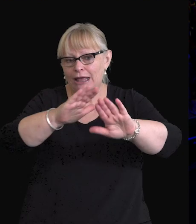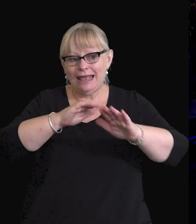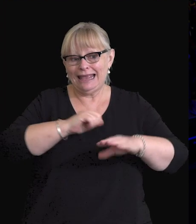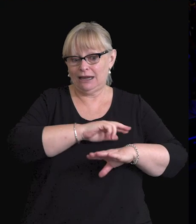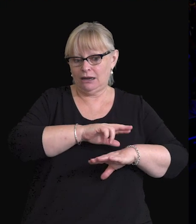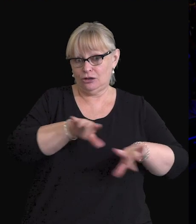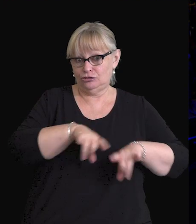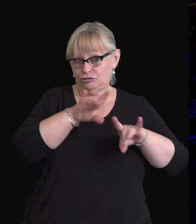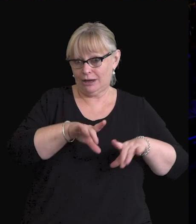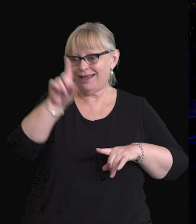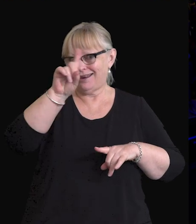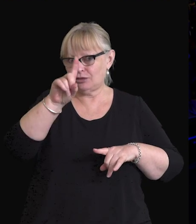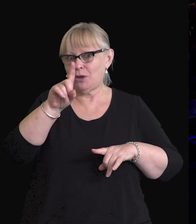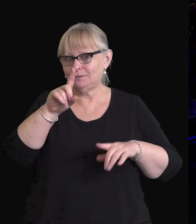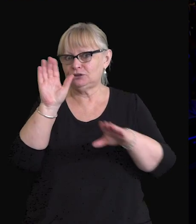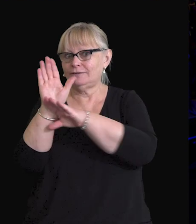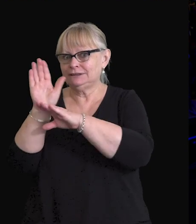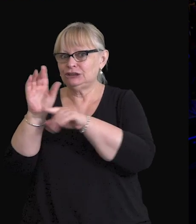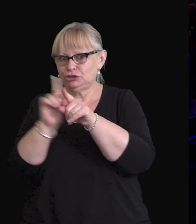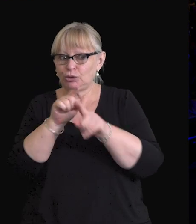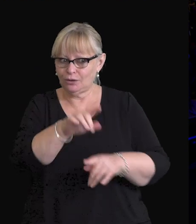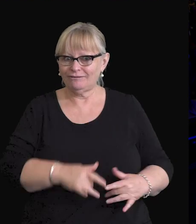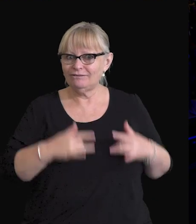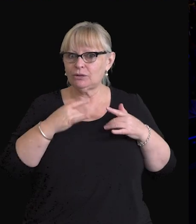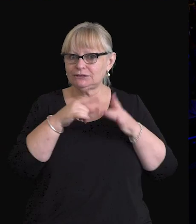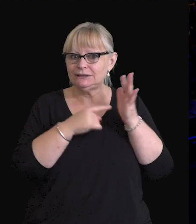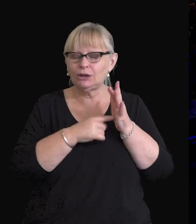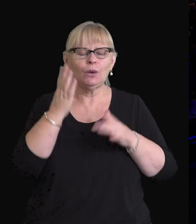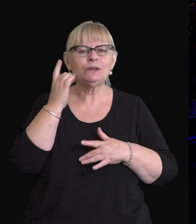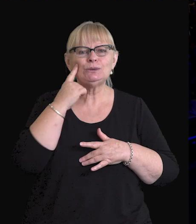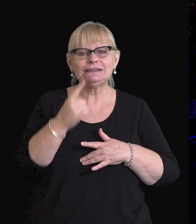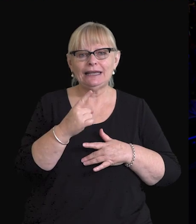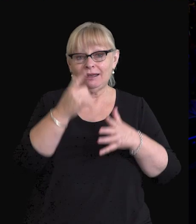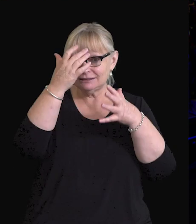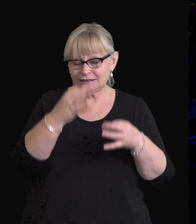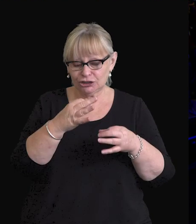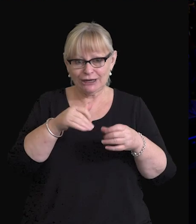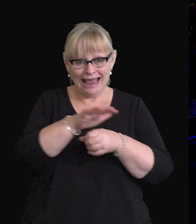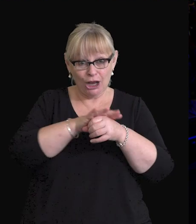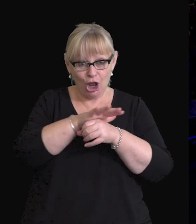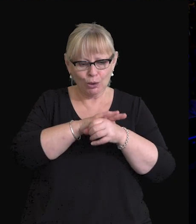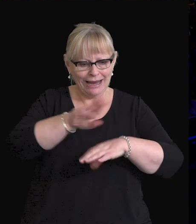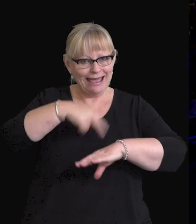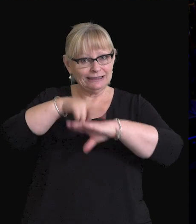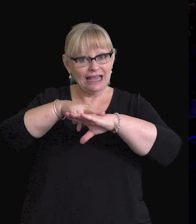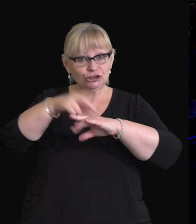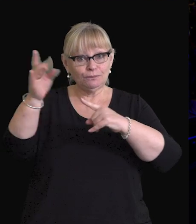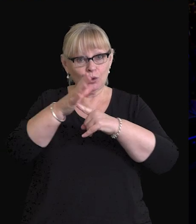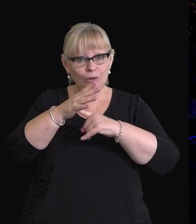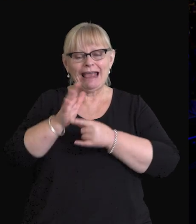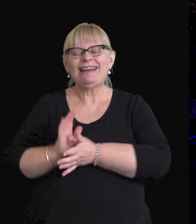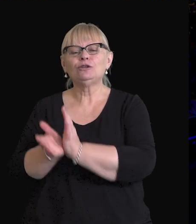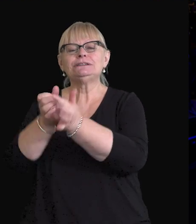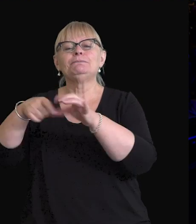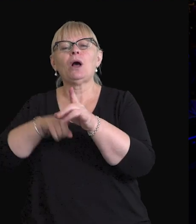both nationally and internationally at the moment. You've felt it. You've felt it when you see decisions of local and national importance influenced more by